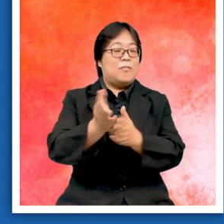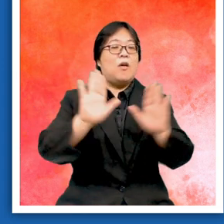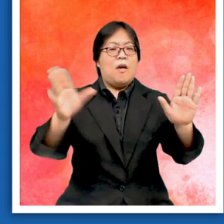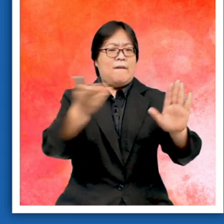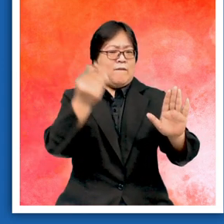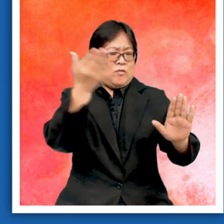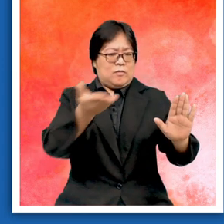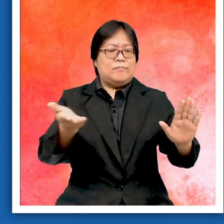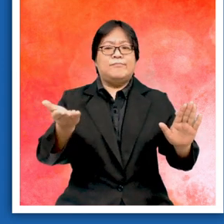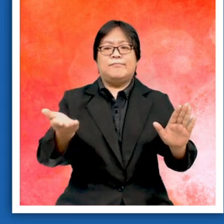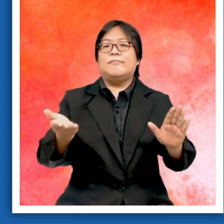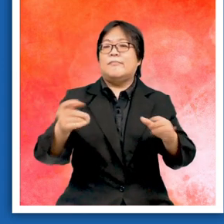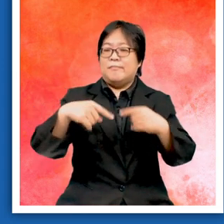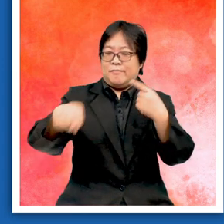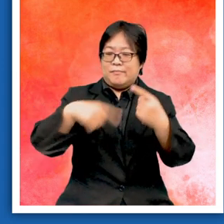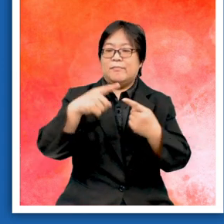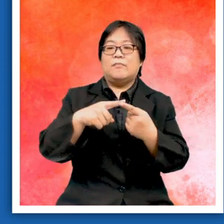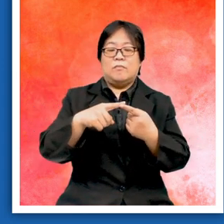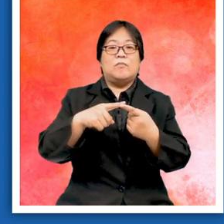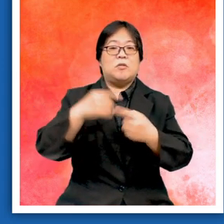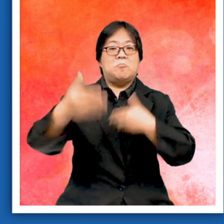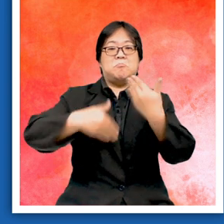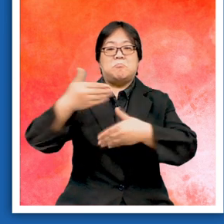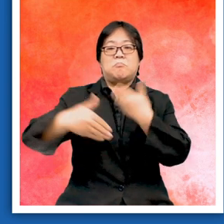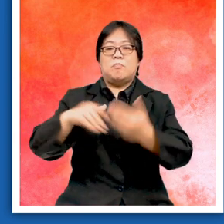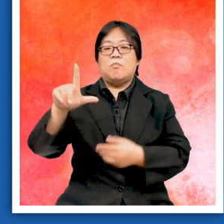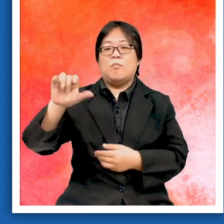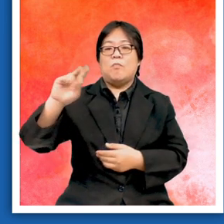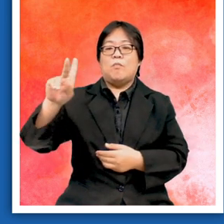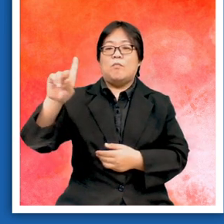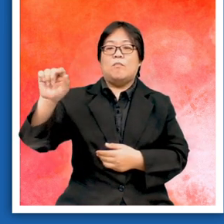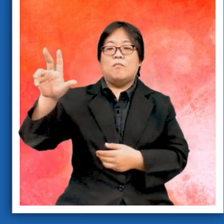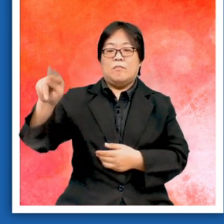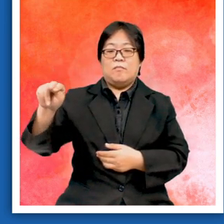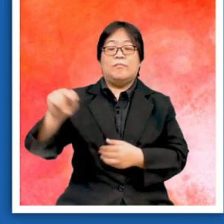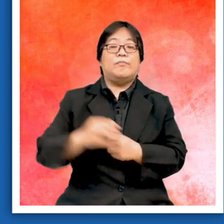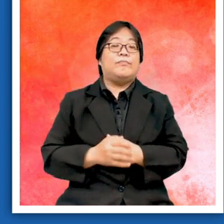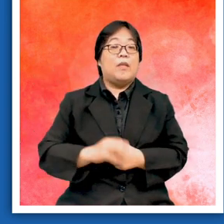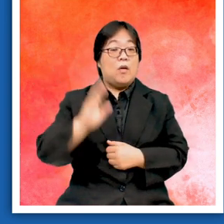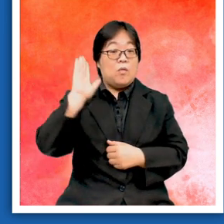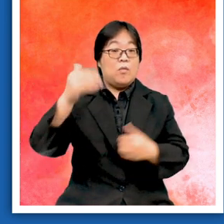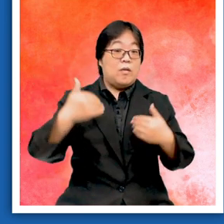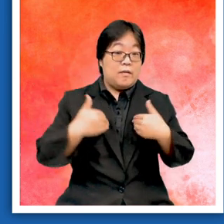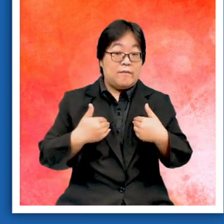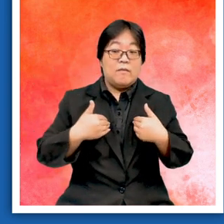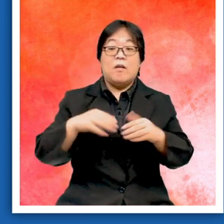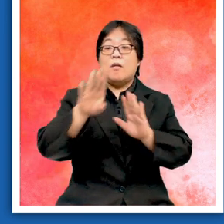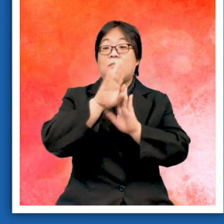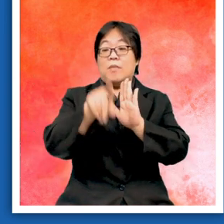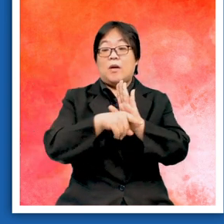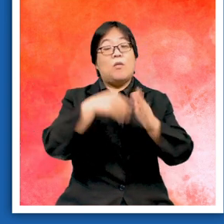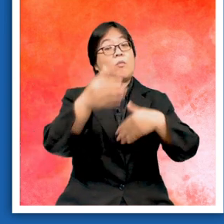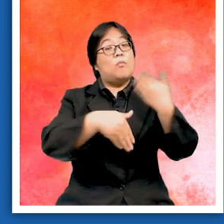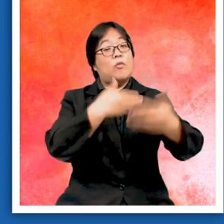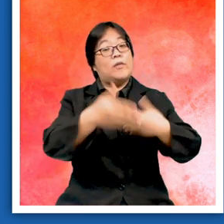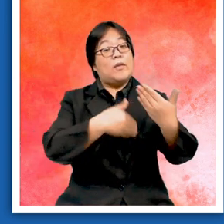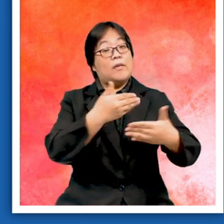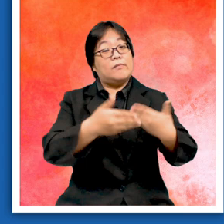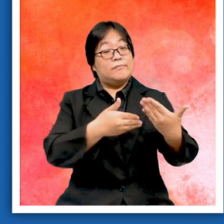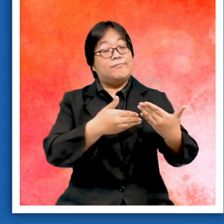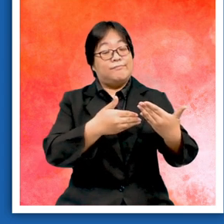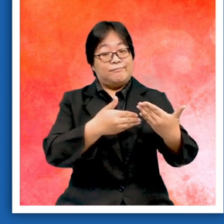will happen when you first run the lockdown browser. There will be background processes that need to